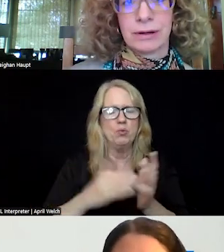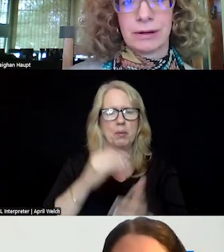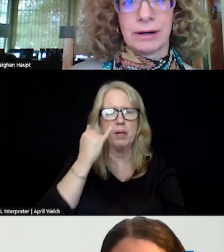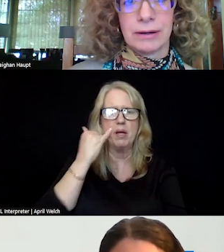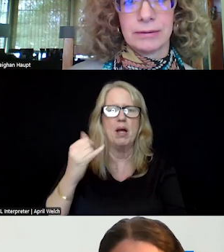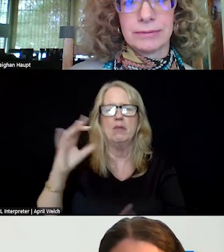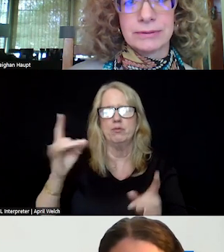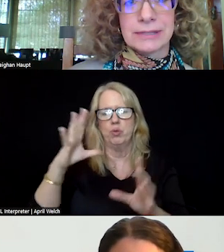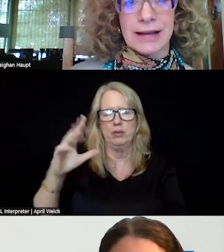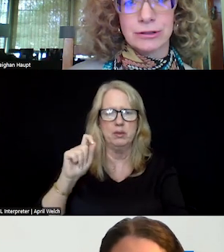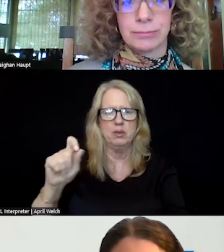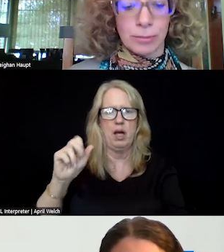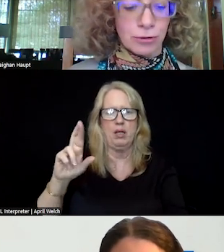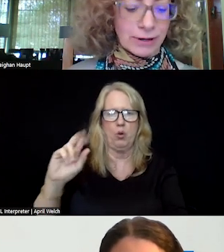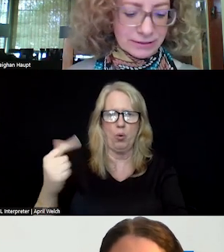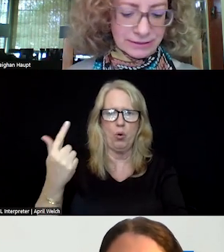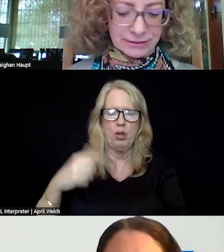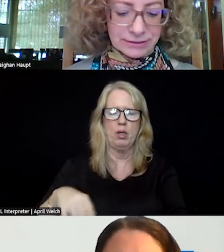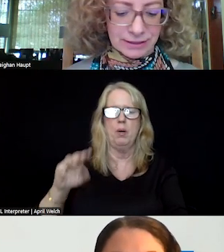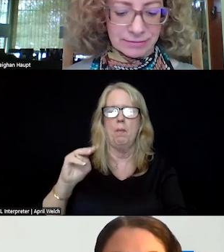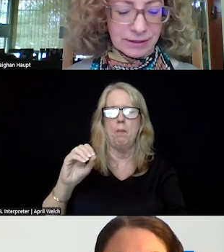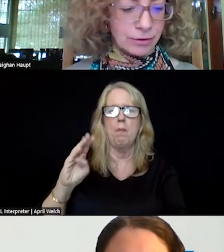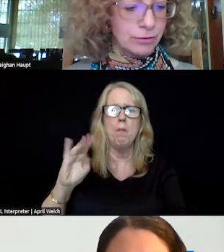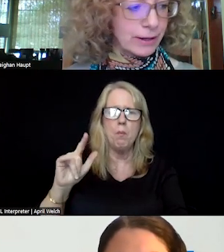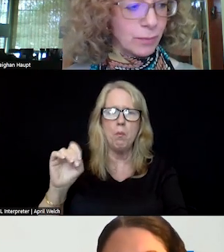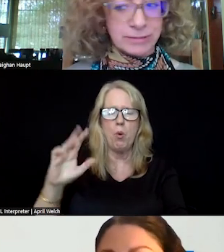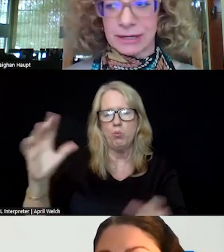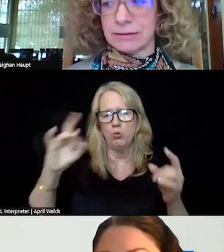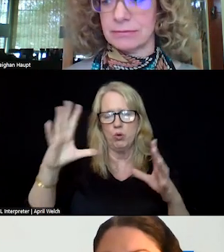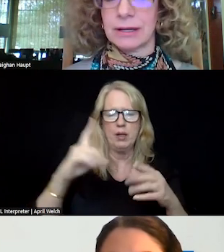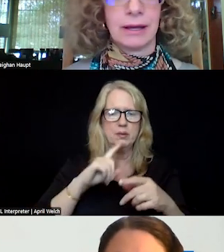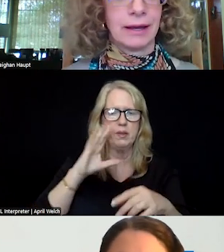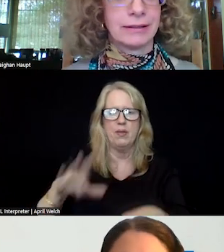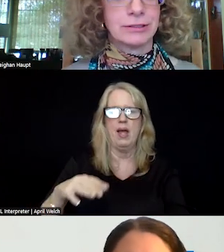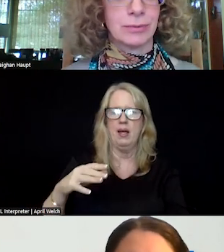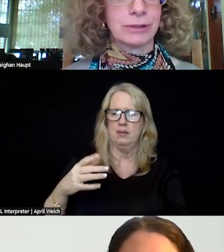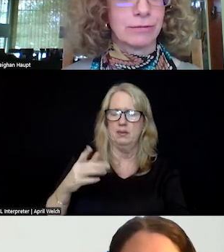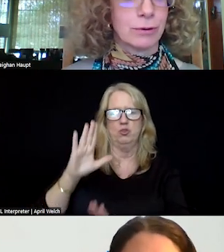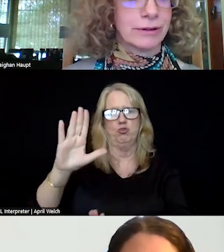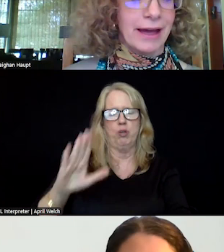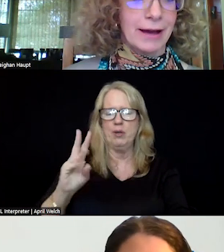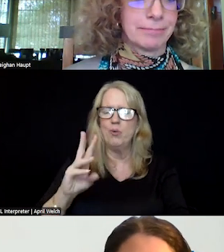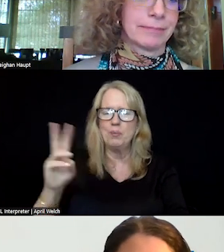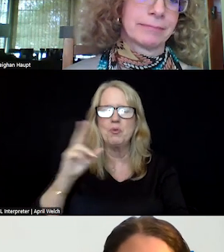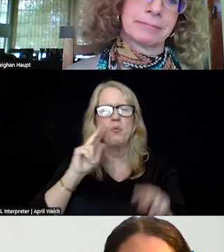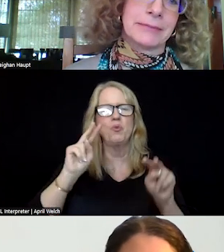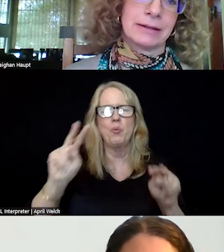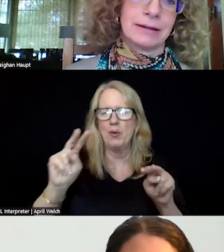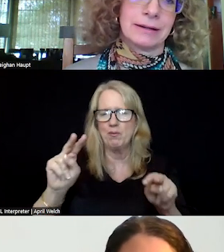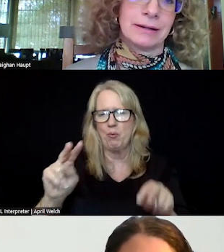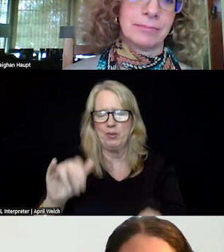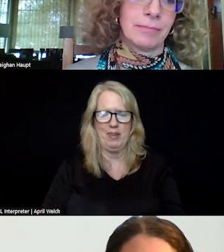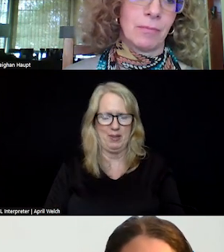reimaginecrisis.org /mobile crisis. That's a great website. And so we look forward to that.